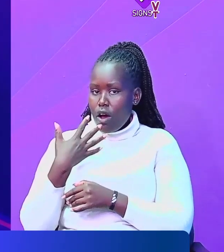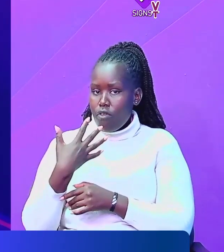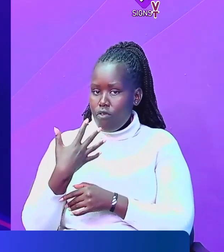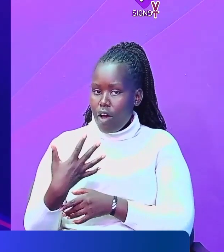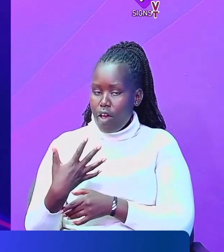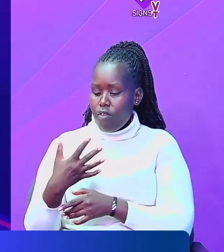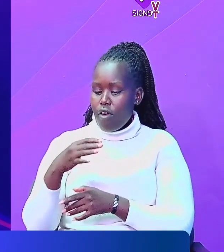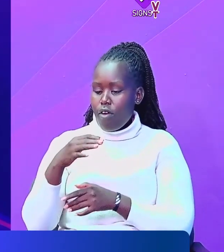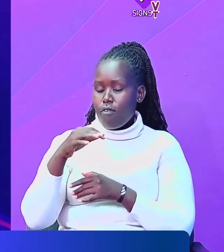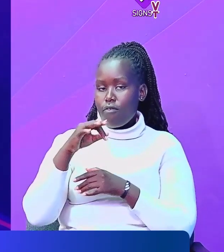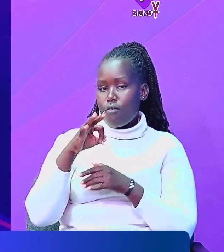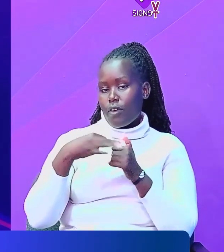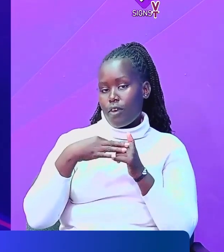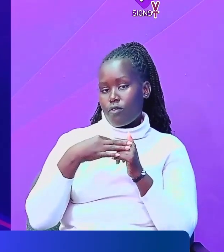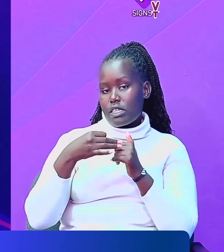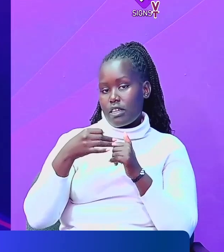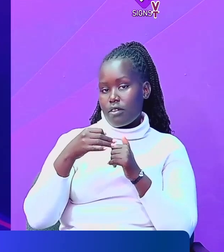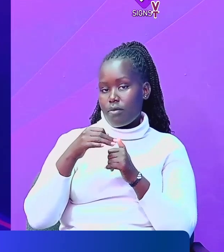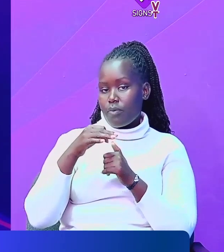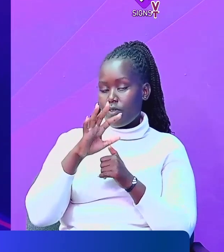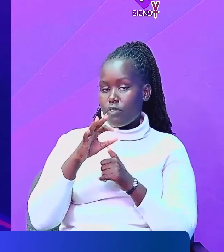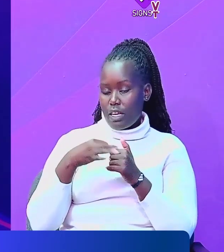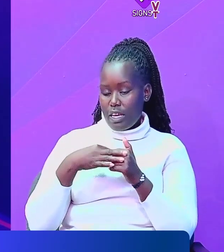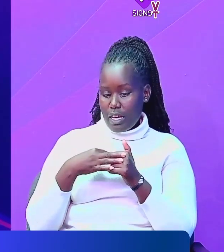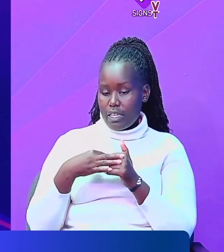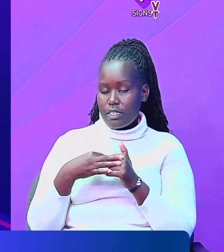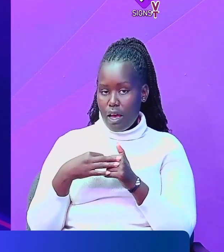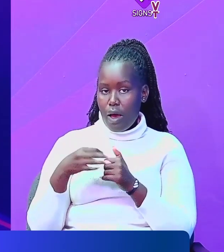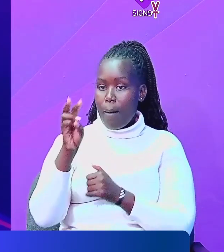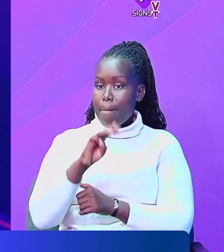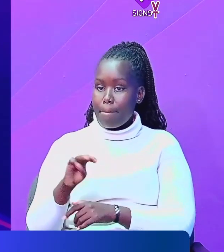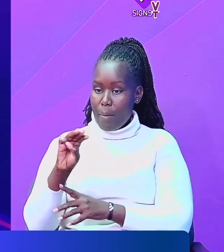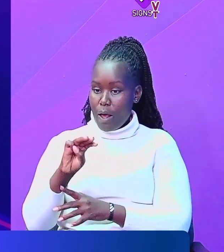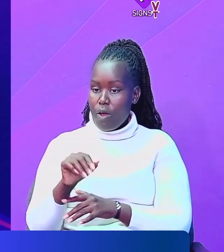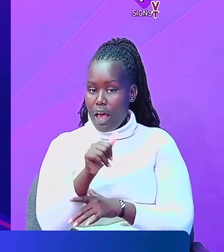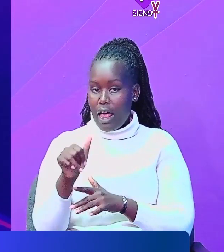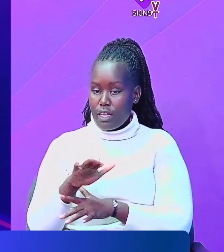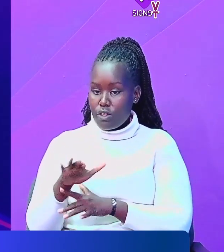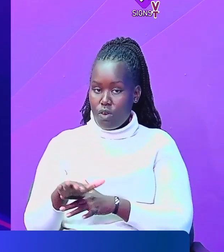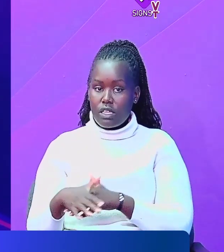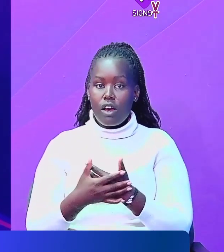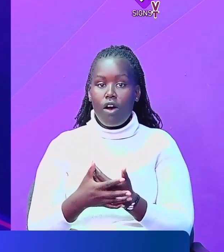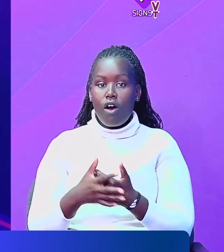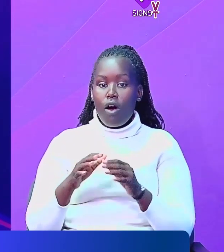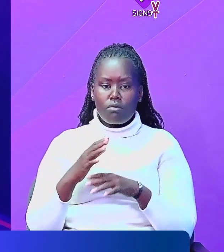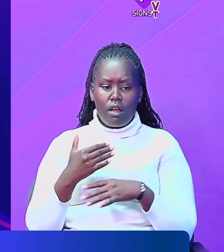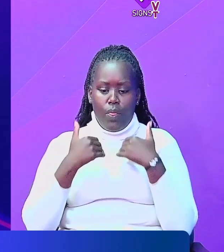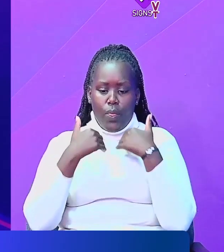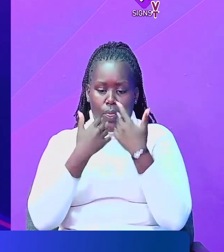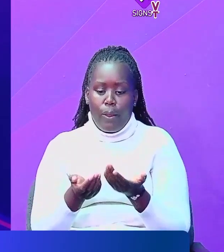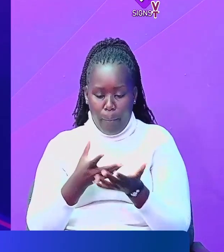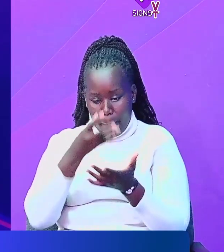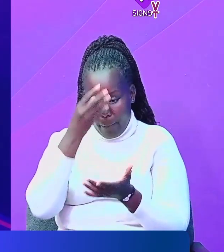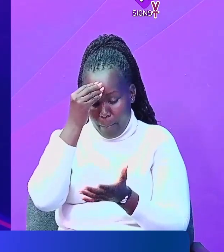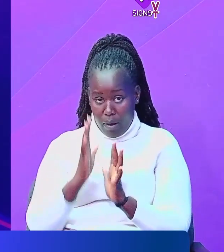558.7 million Kenyan shillings. Among other stories, ghost learners blame ministry, not us, said